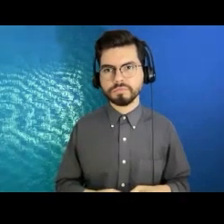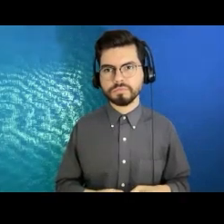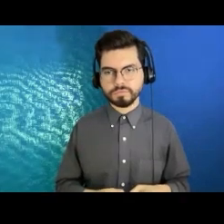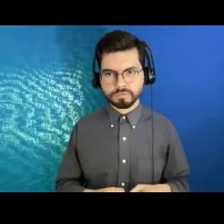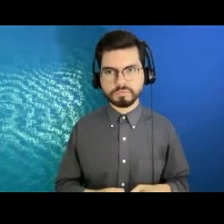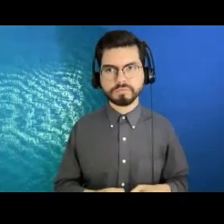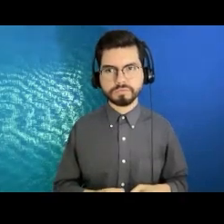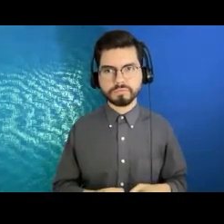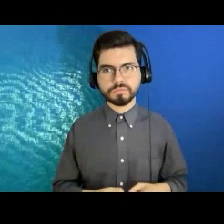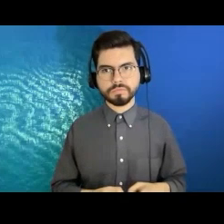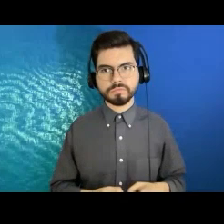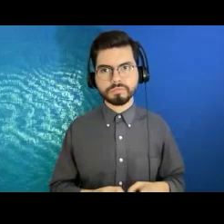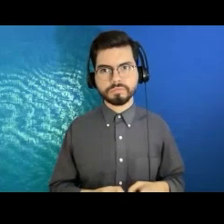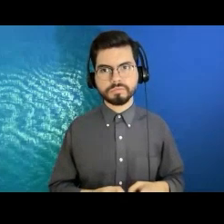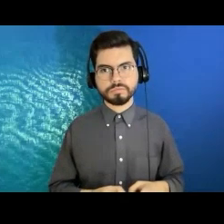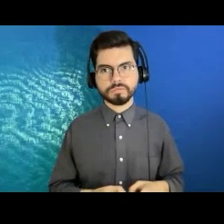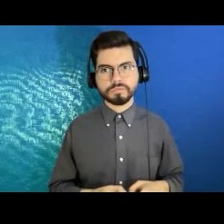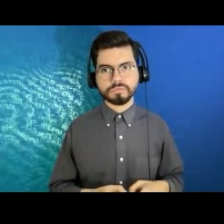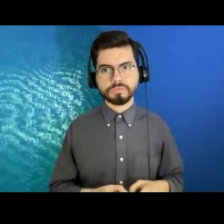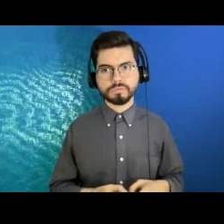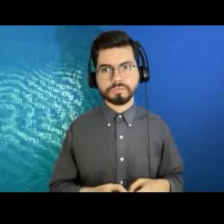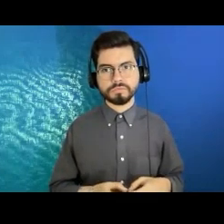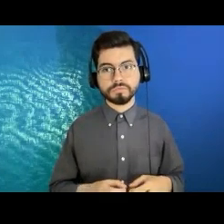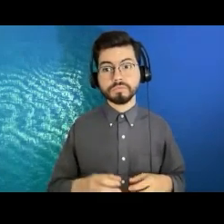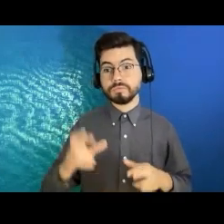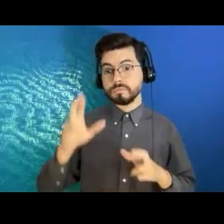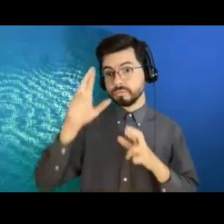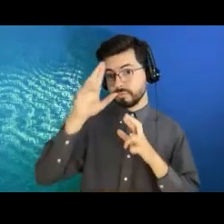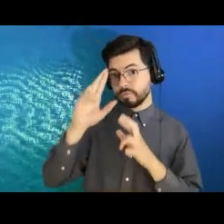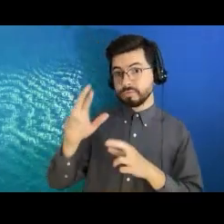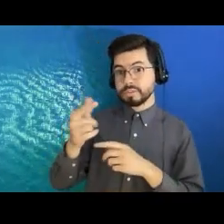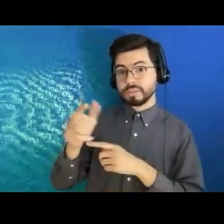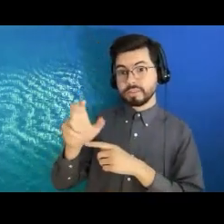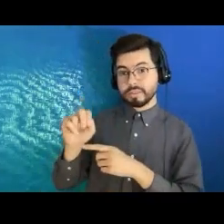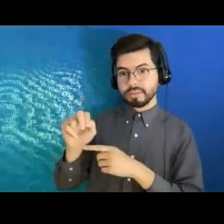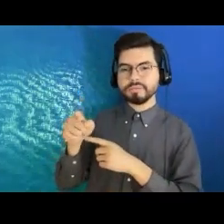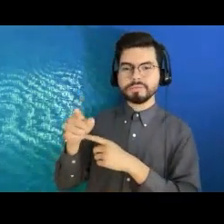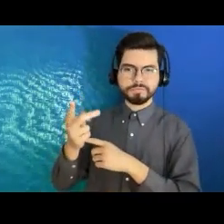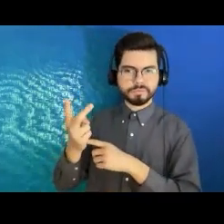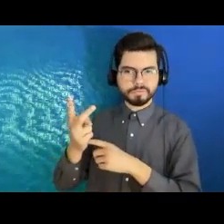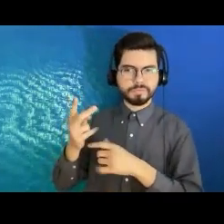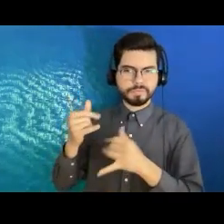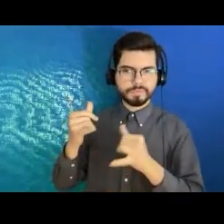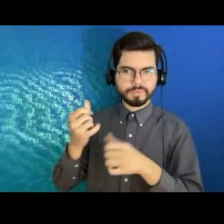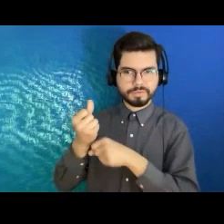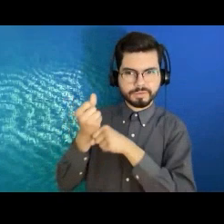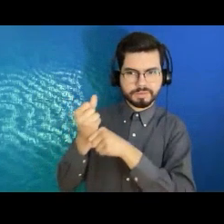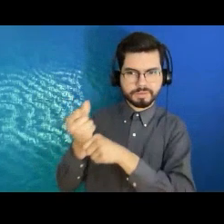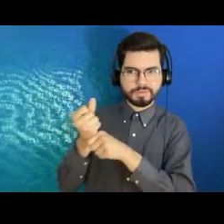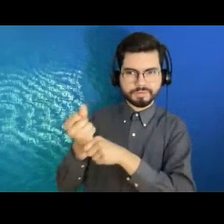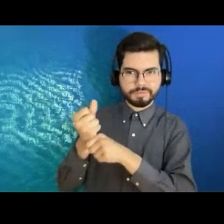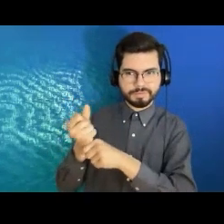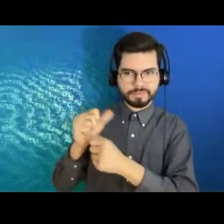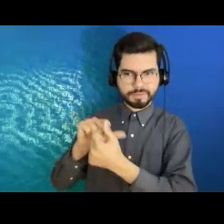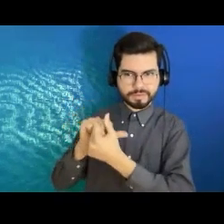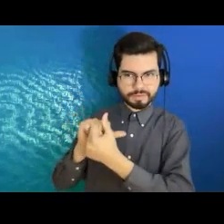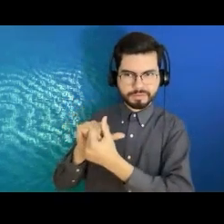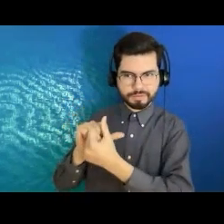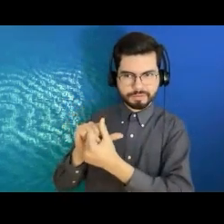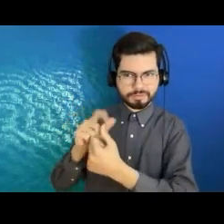Okay, to be respectful to Gunn, and I call him Gunn because we played softball together for many years, and I was left